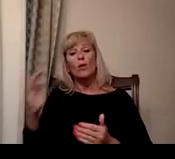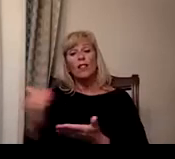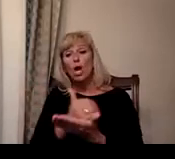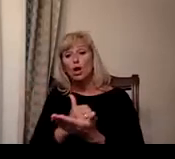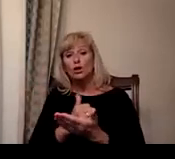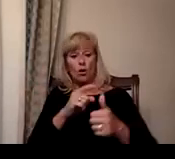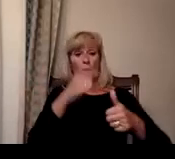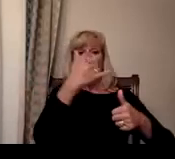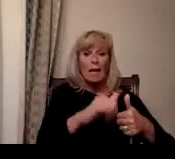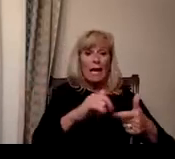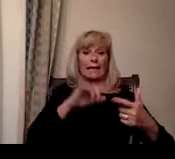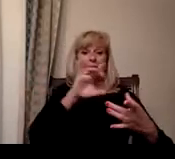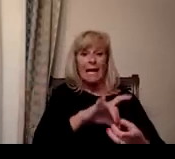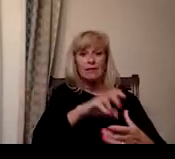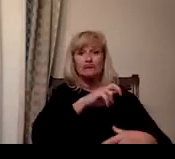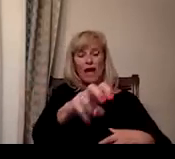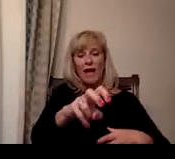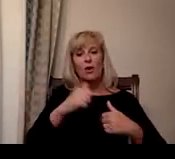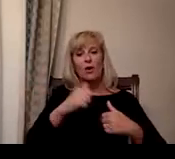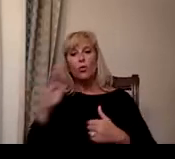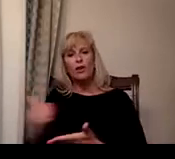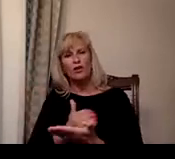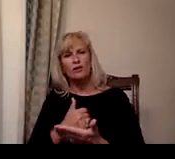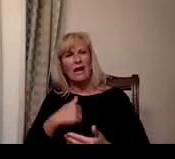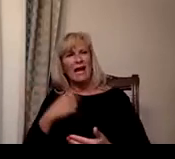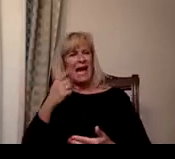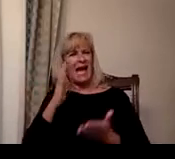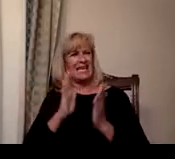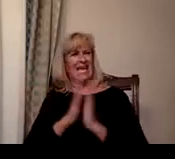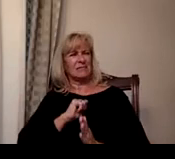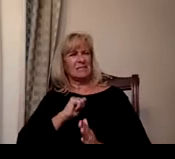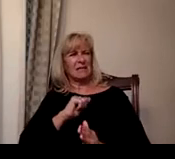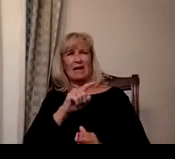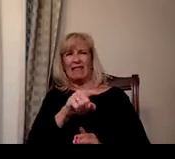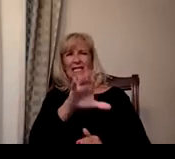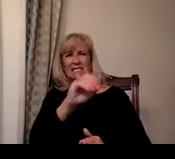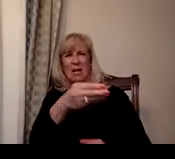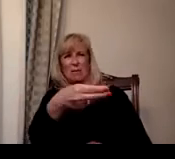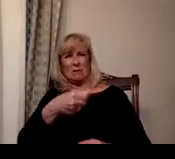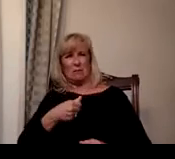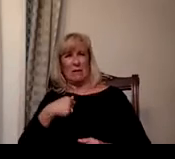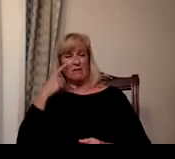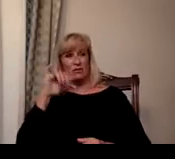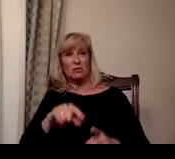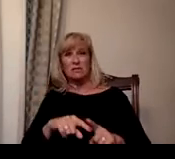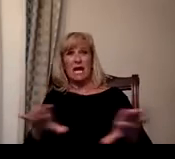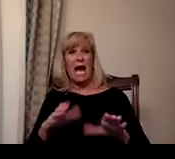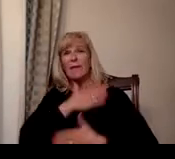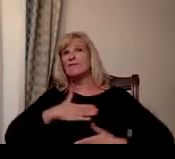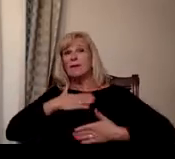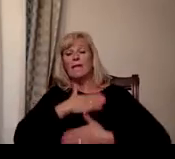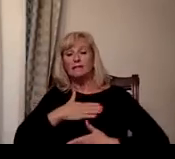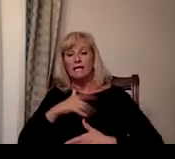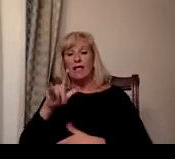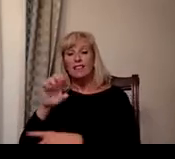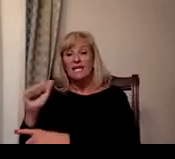all of this, I sometimes ask myself, are they really paying me for this? Because I'm having a blast. I know Lisa and I are